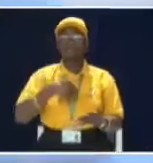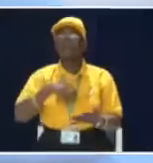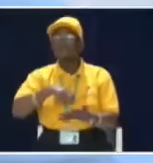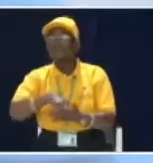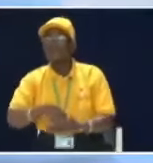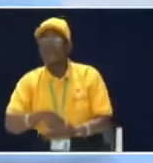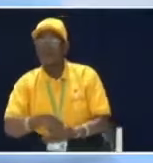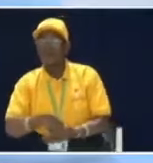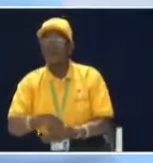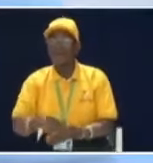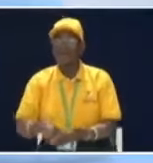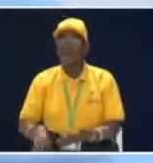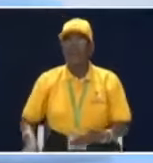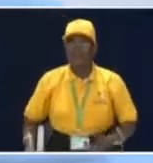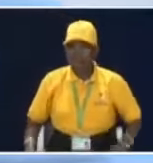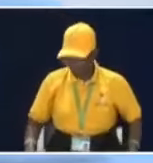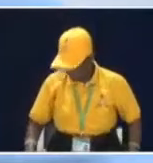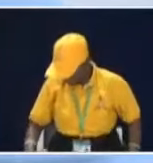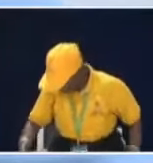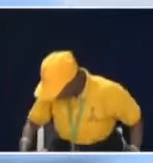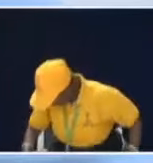Alpha,